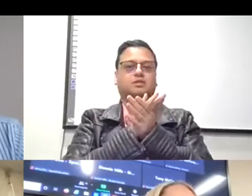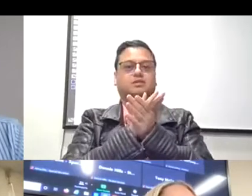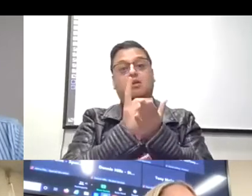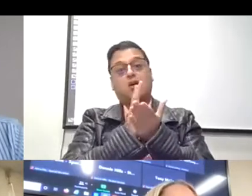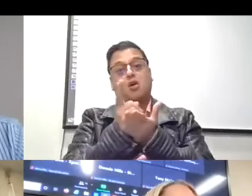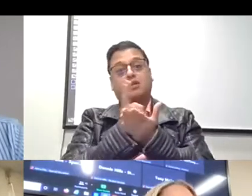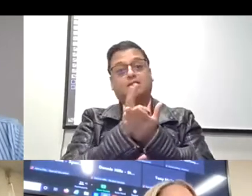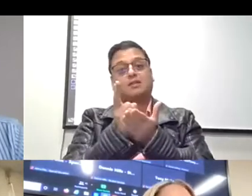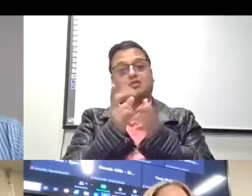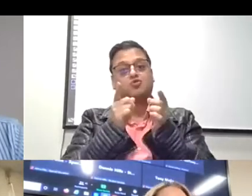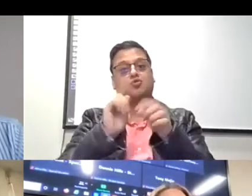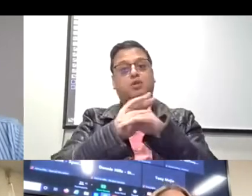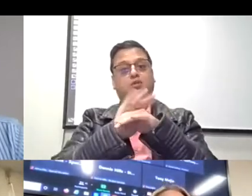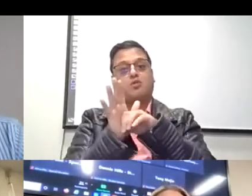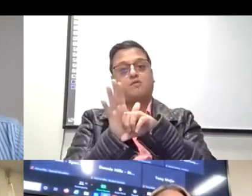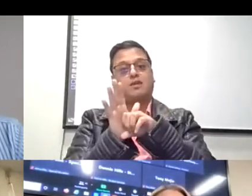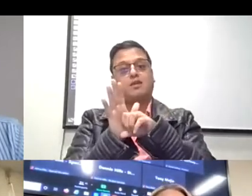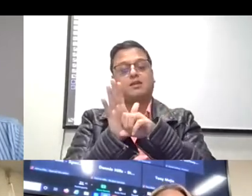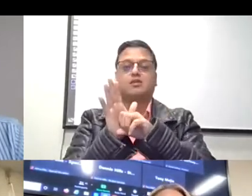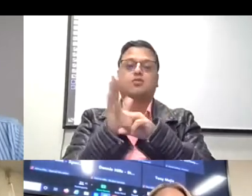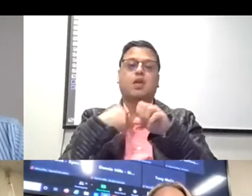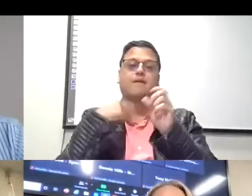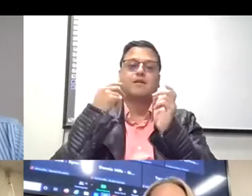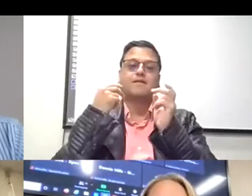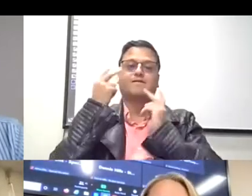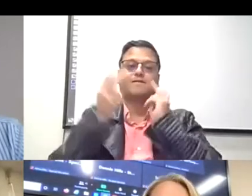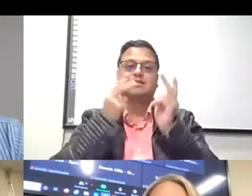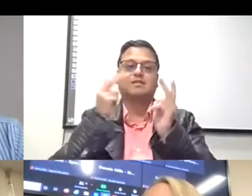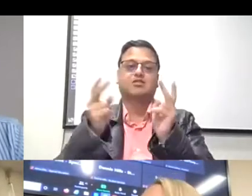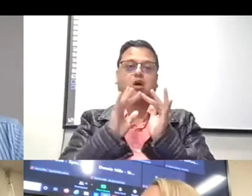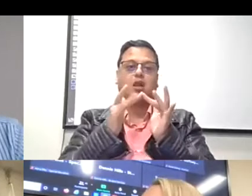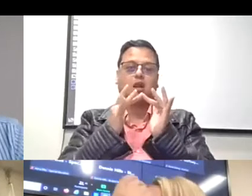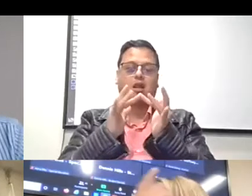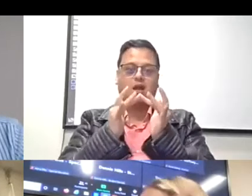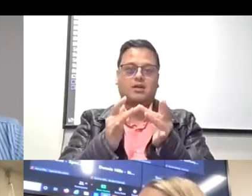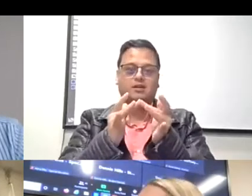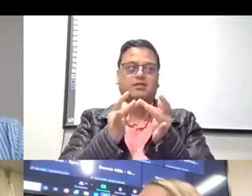honestly, during COVID, when we had these visits online and the teachers and the